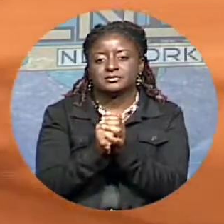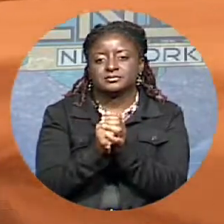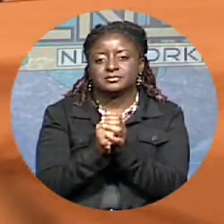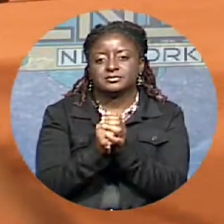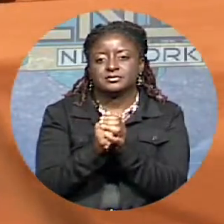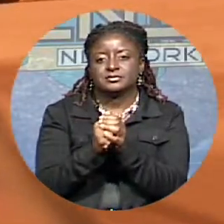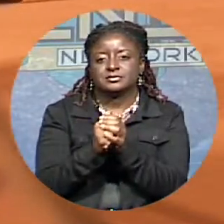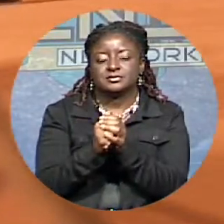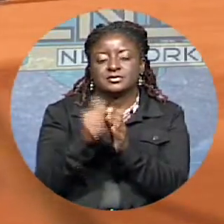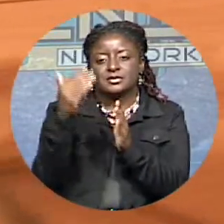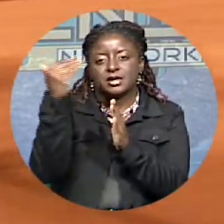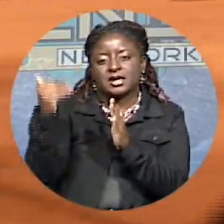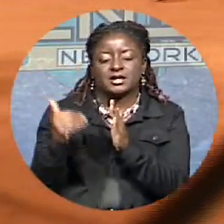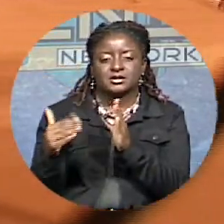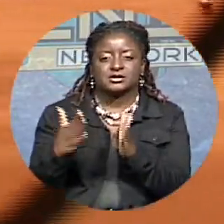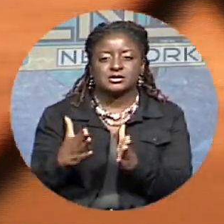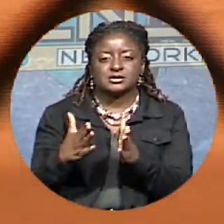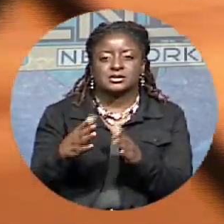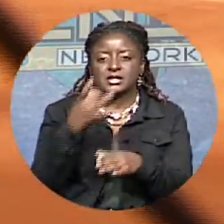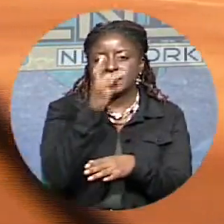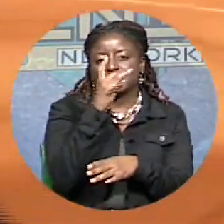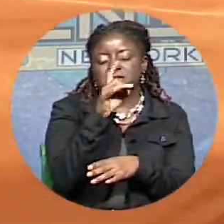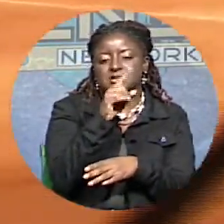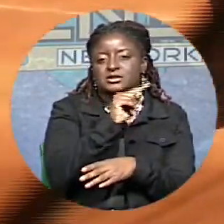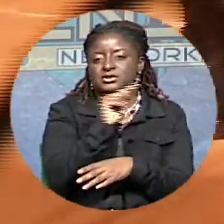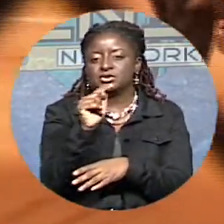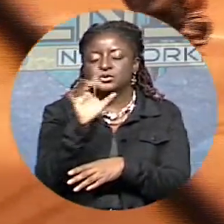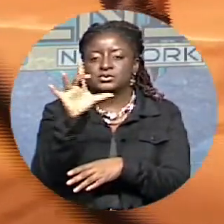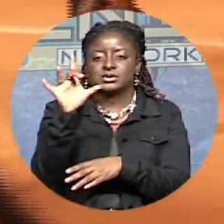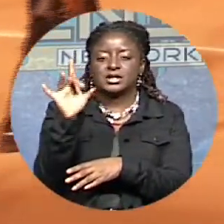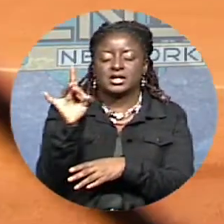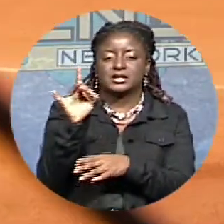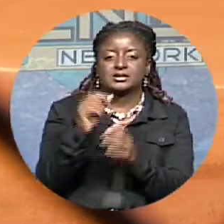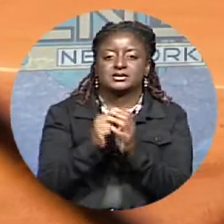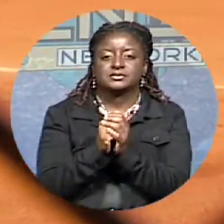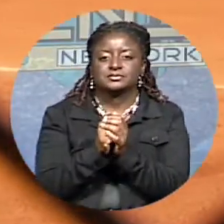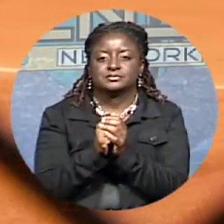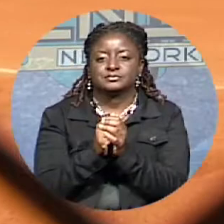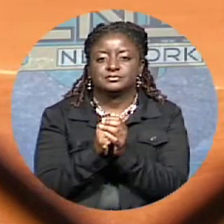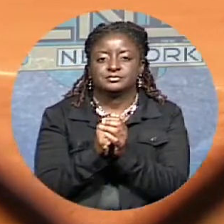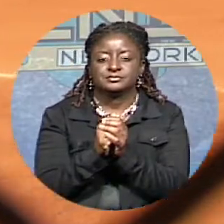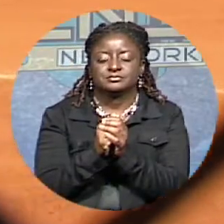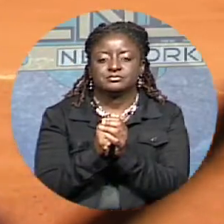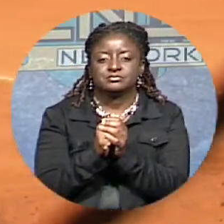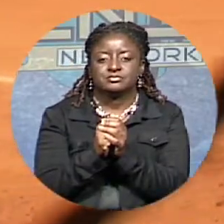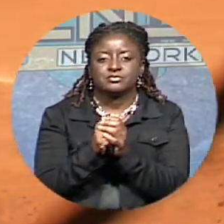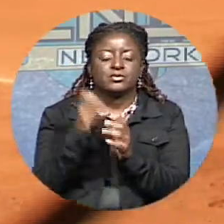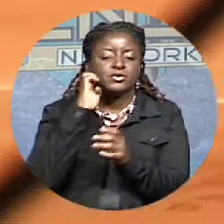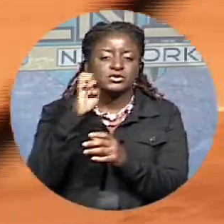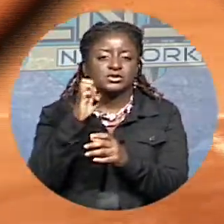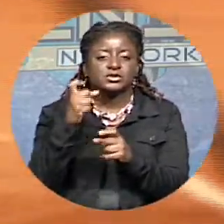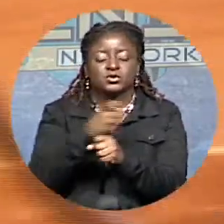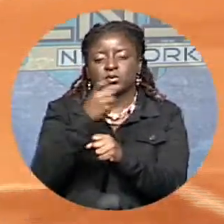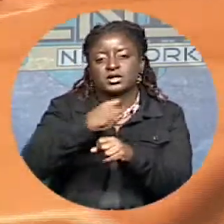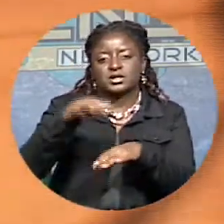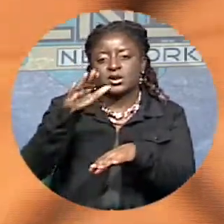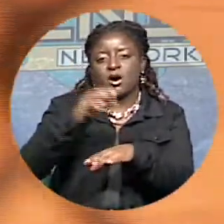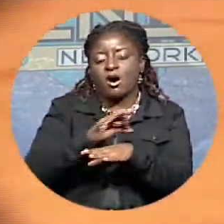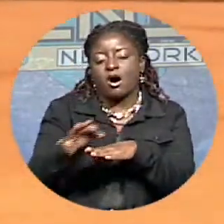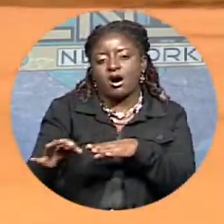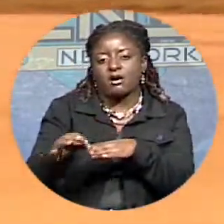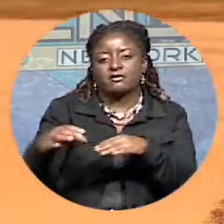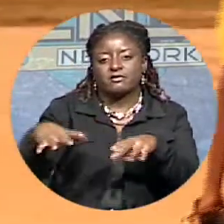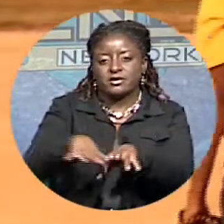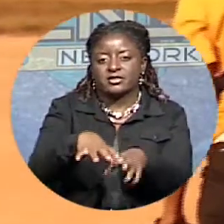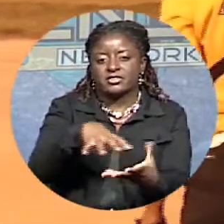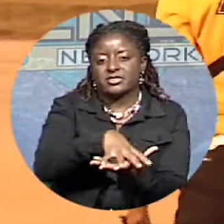by a score of 18-8. Tila Johnson, she got the win on the mound. She also led the Hitters offense, going 3 for 4 with 5 runs batted